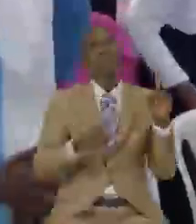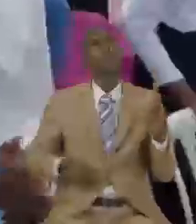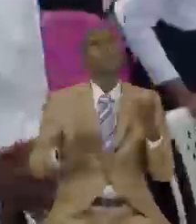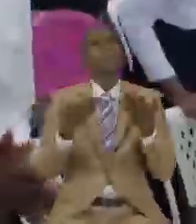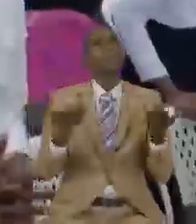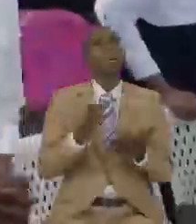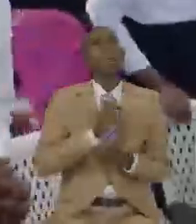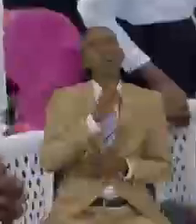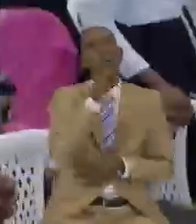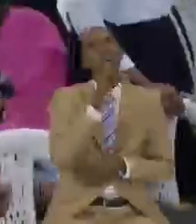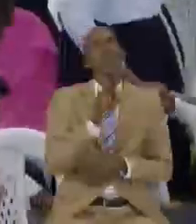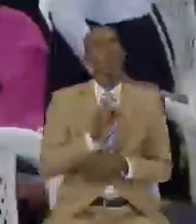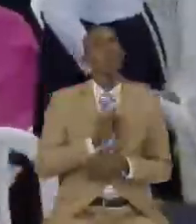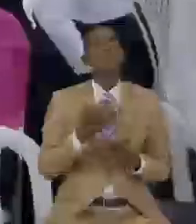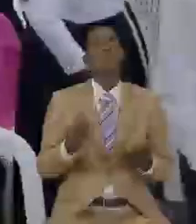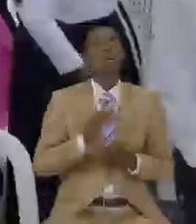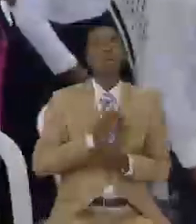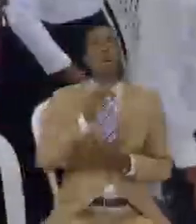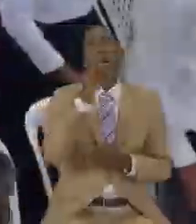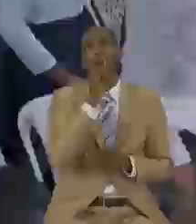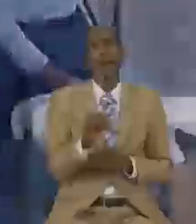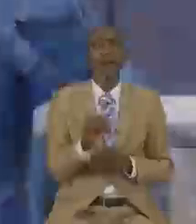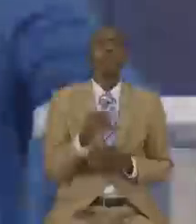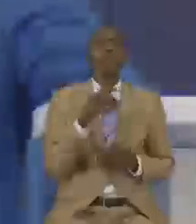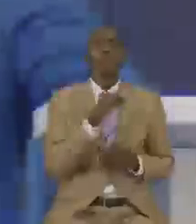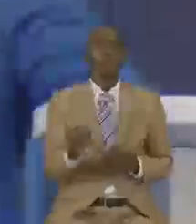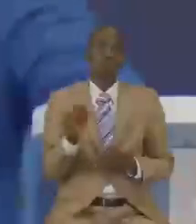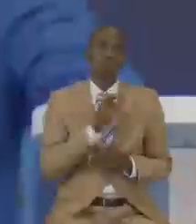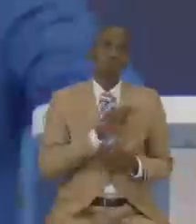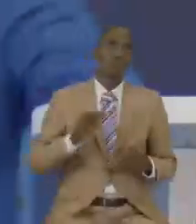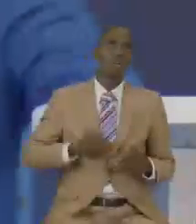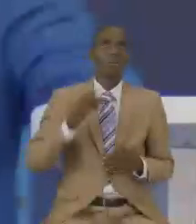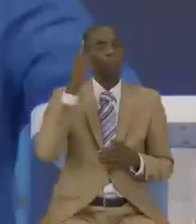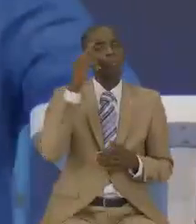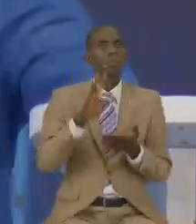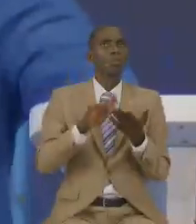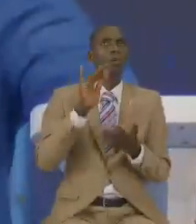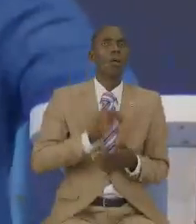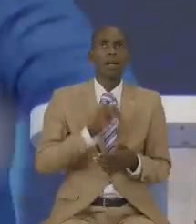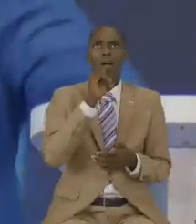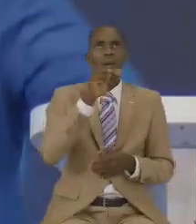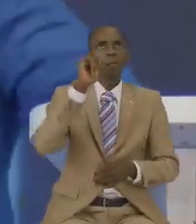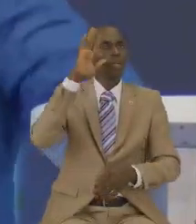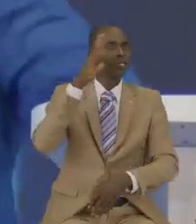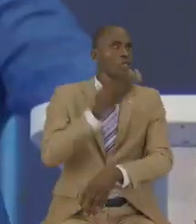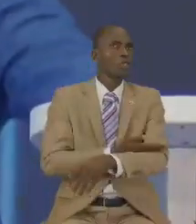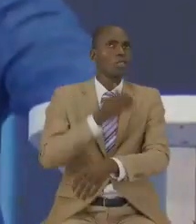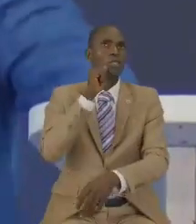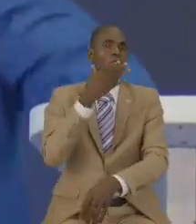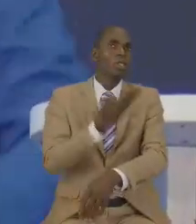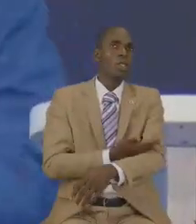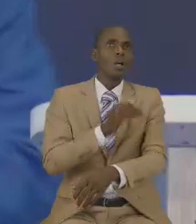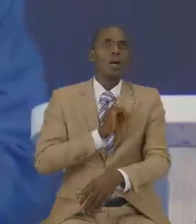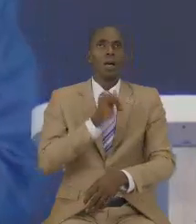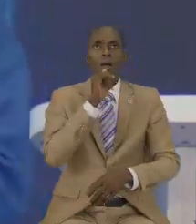am. I am a candidate for glory. Here I am. I am a son. I am a daughter. I am a man. I